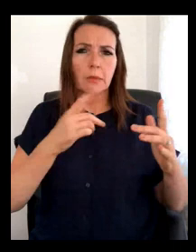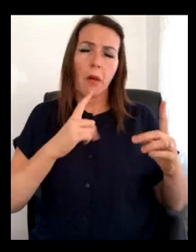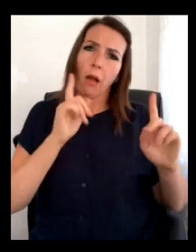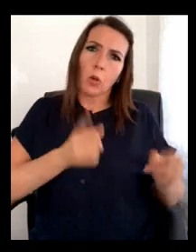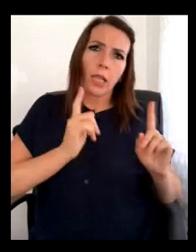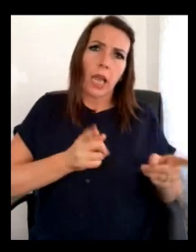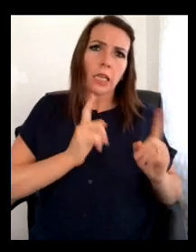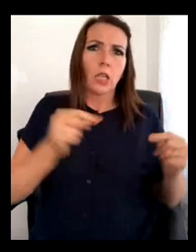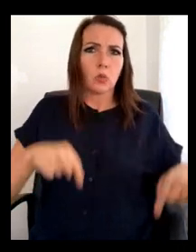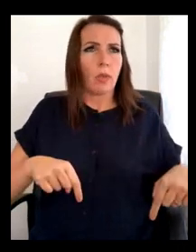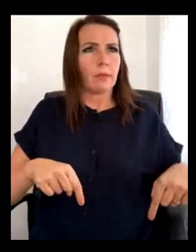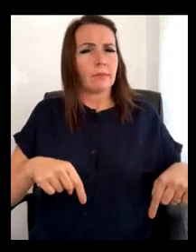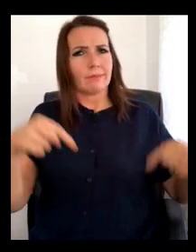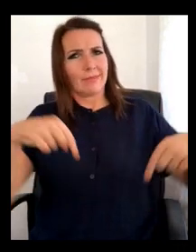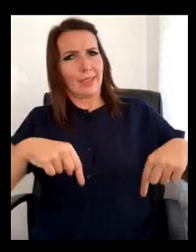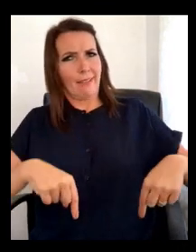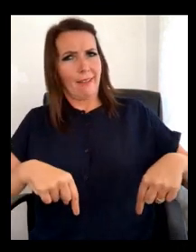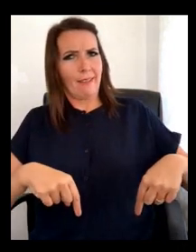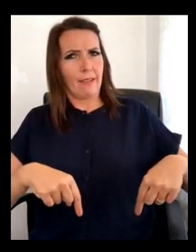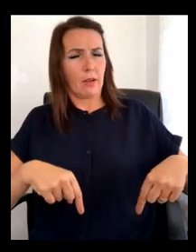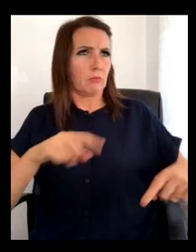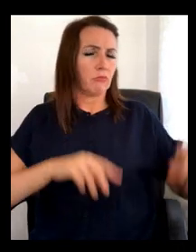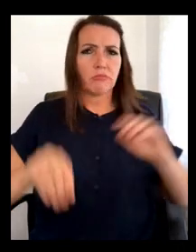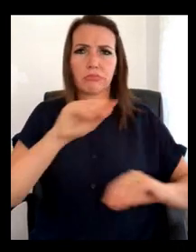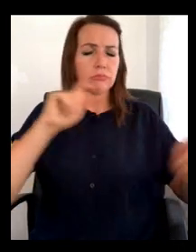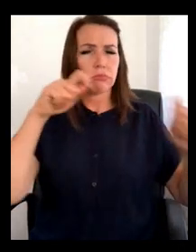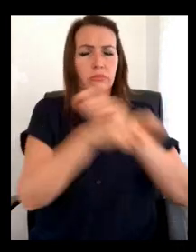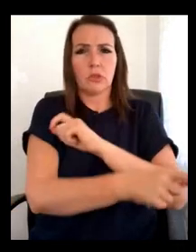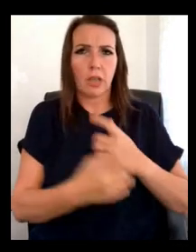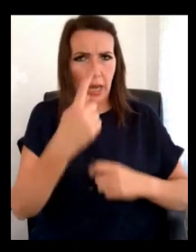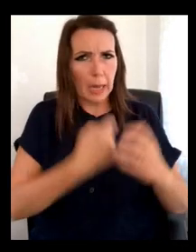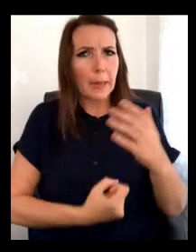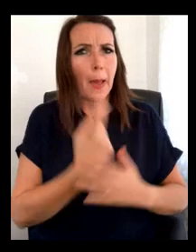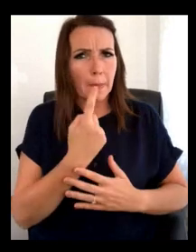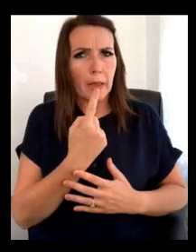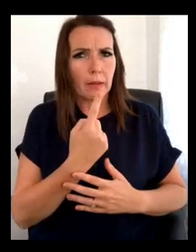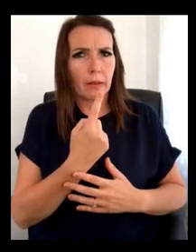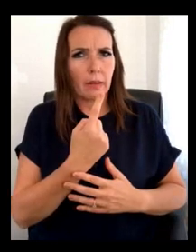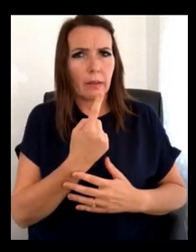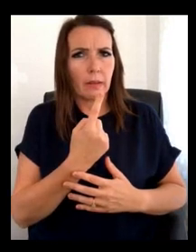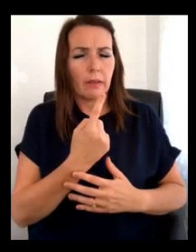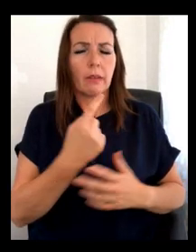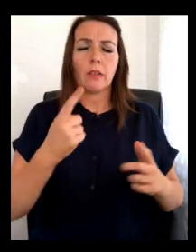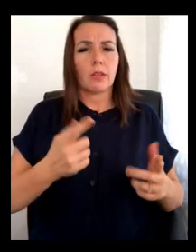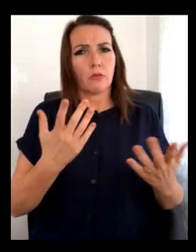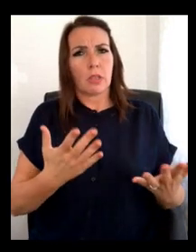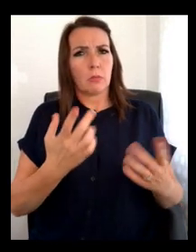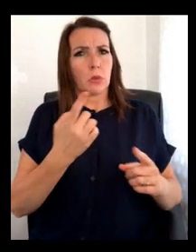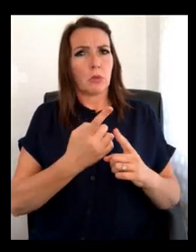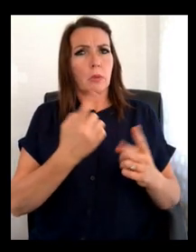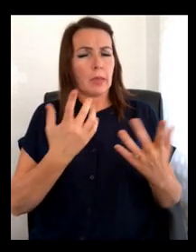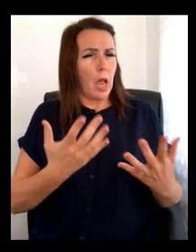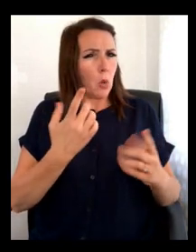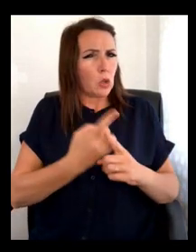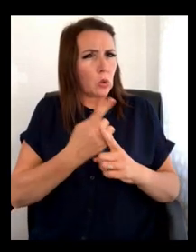are, massively reorganizing. Unfortunately, and this is a side note, but like no one's talking about the environmental impacts of